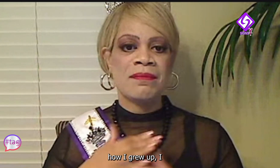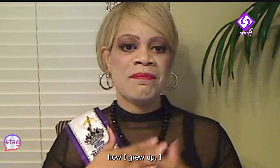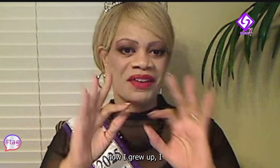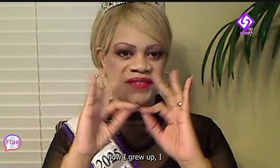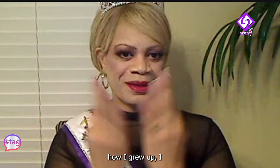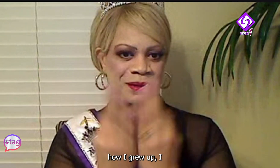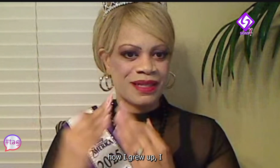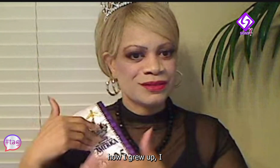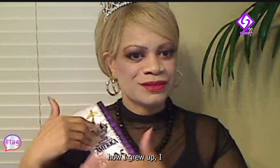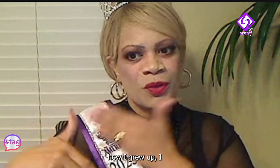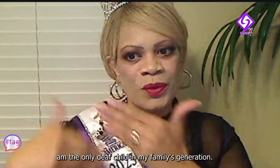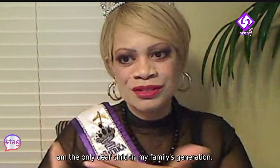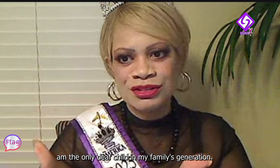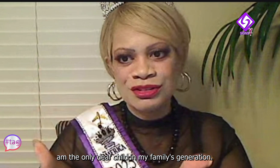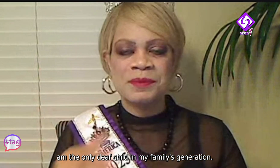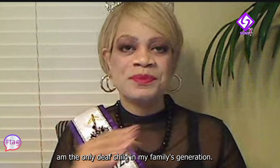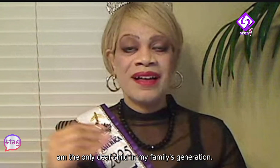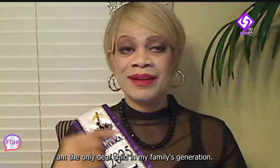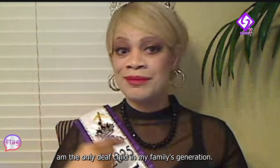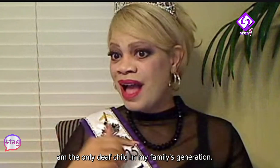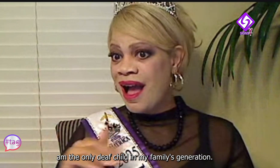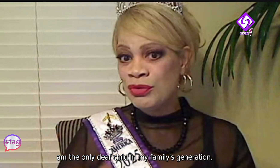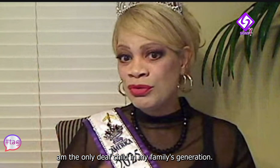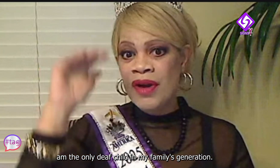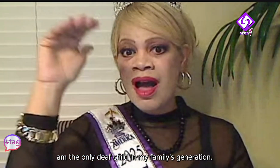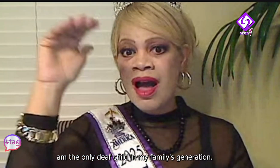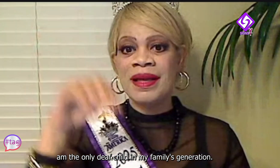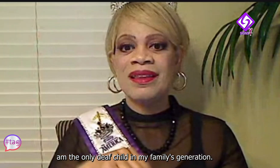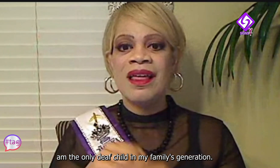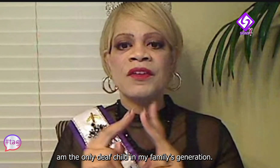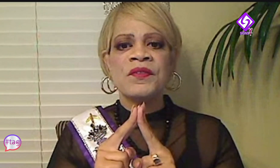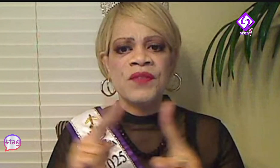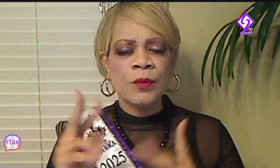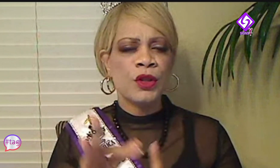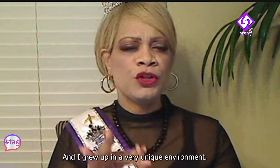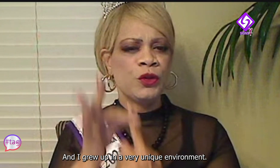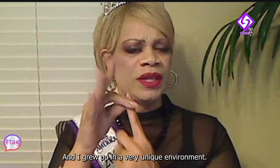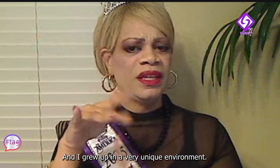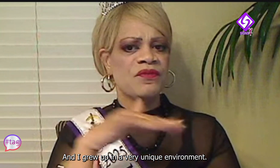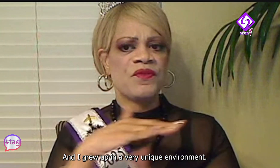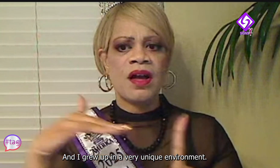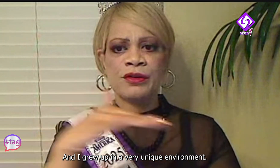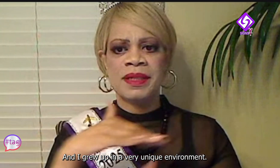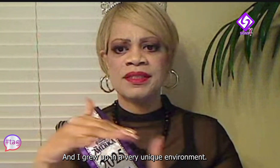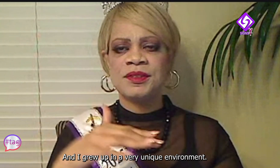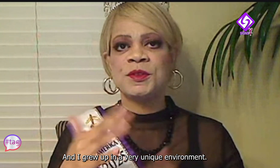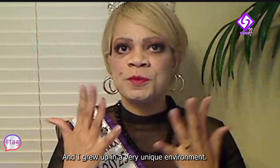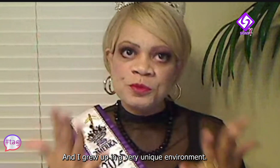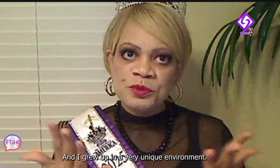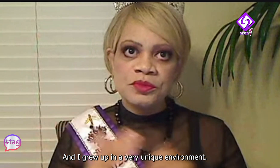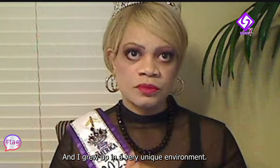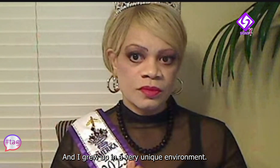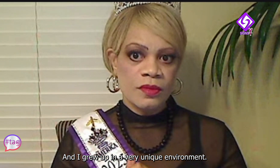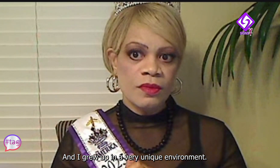how I grew up, I am the only deaf child in my family's generation. And I grew up in a